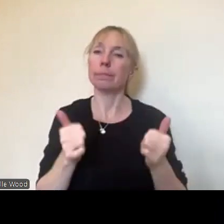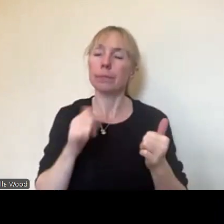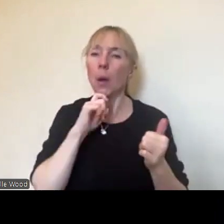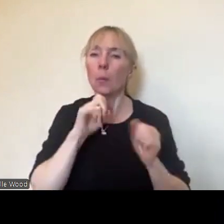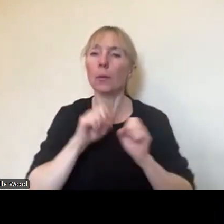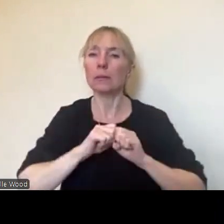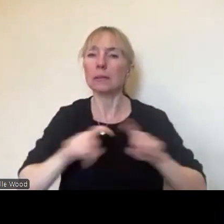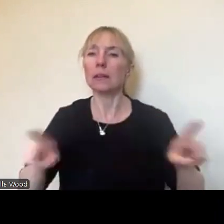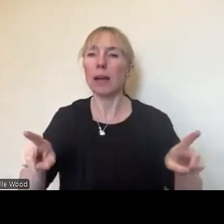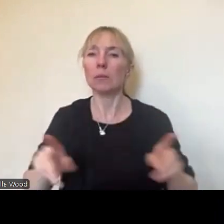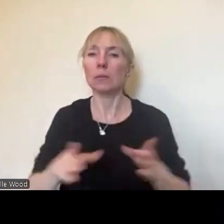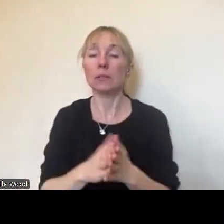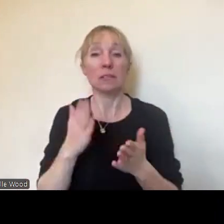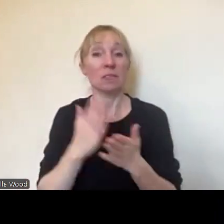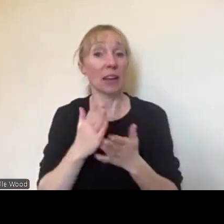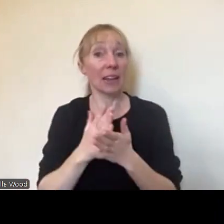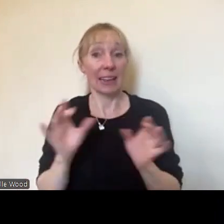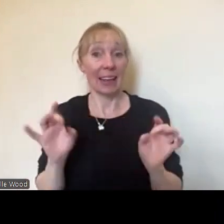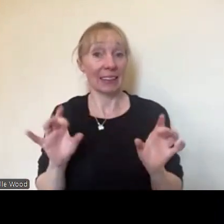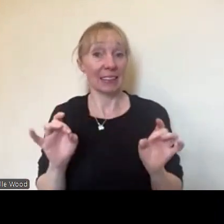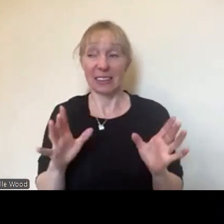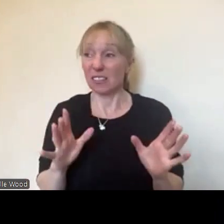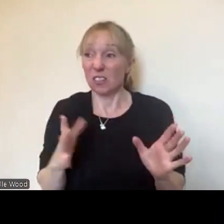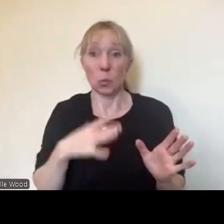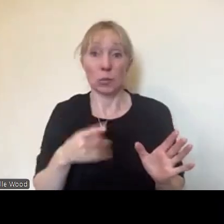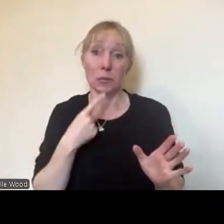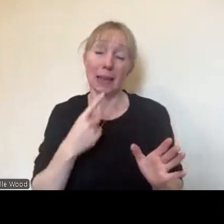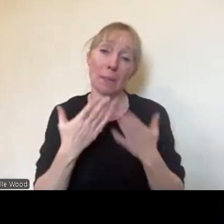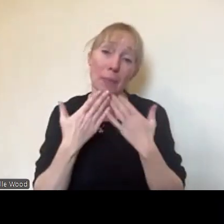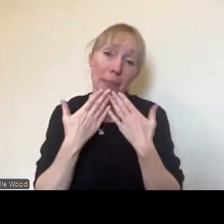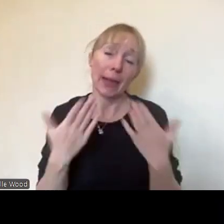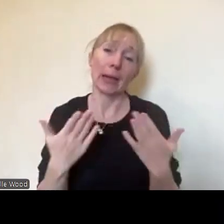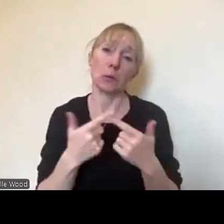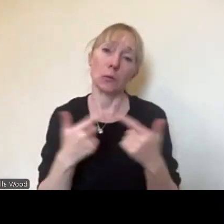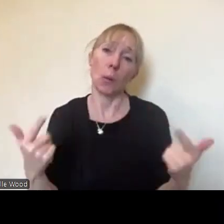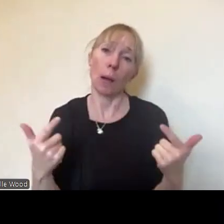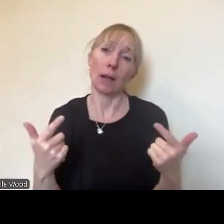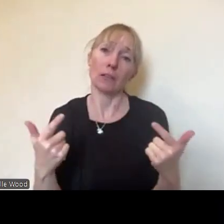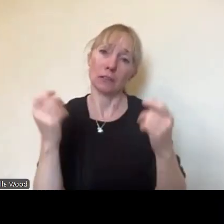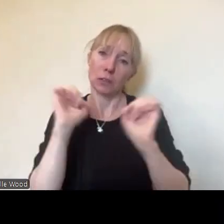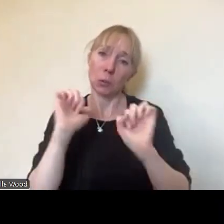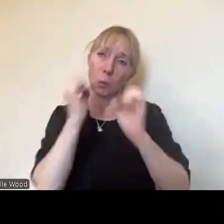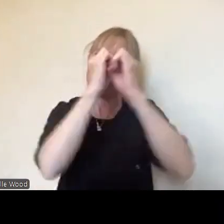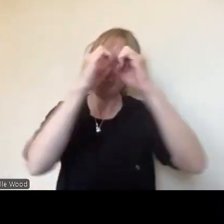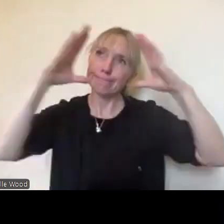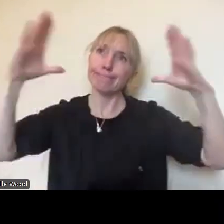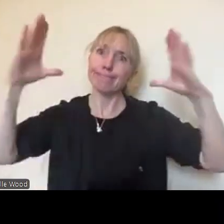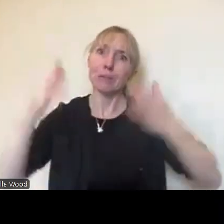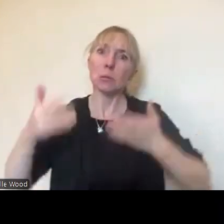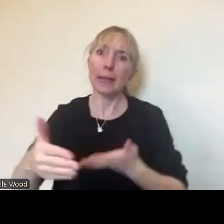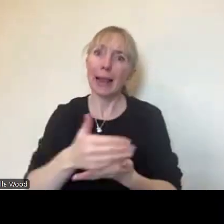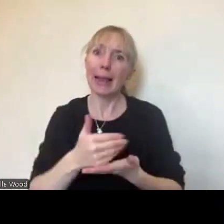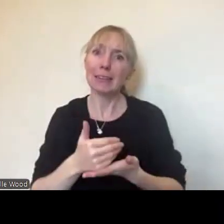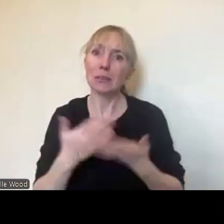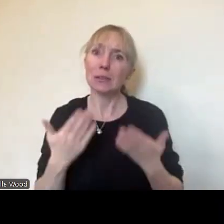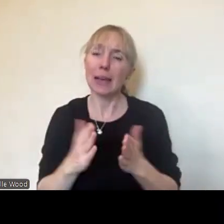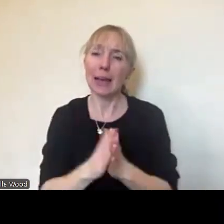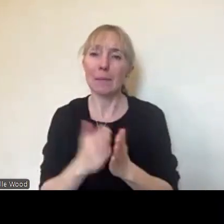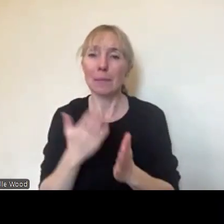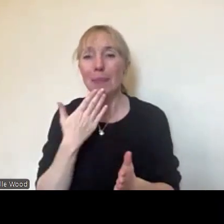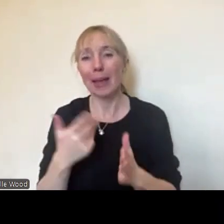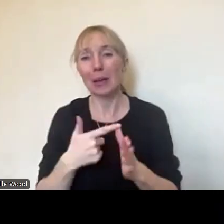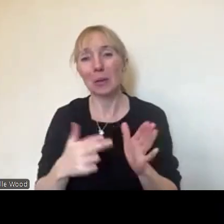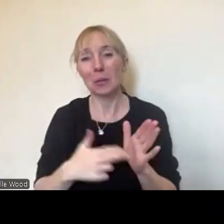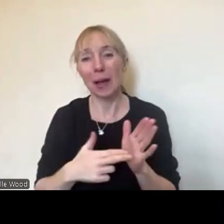So yeah, all that remains is, I guess, just to say thank you so much for sharing an insight into the collection today. Thanks, Anne. It was